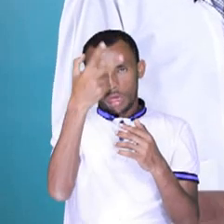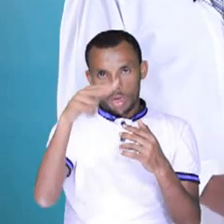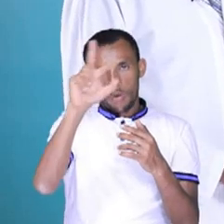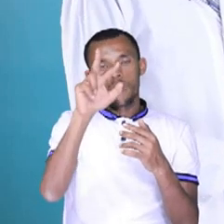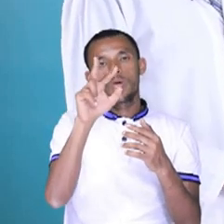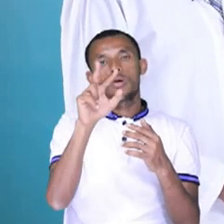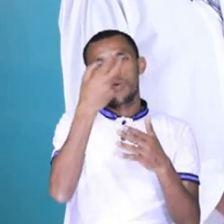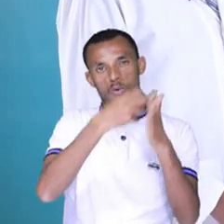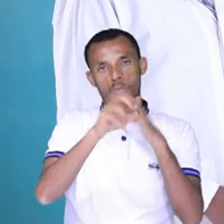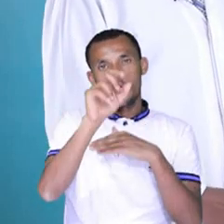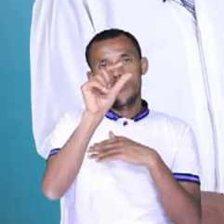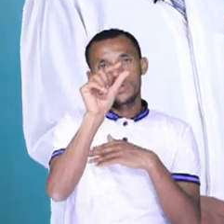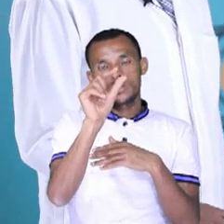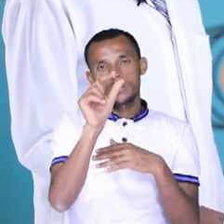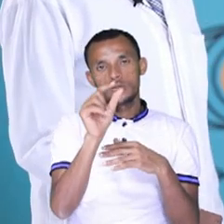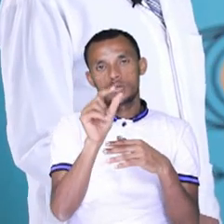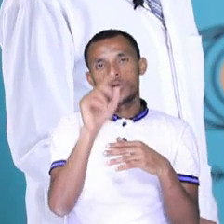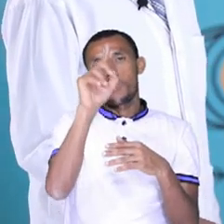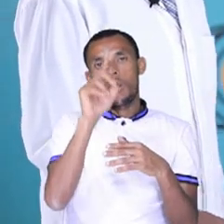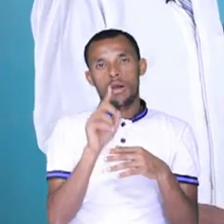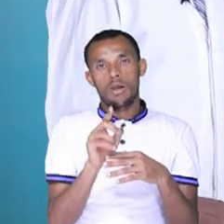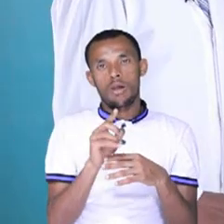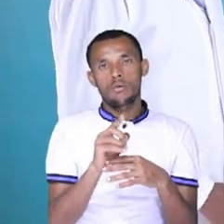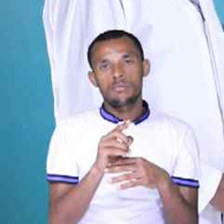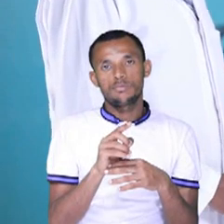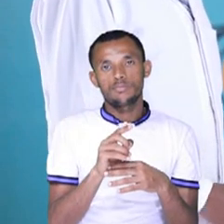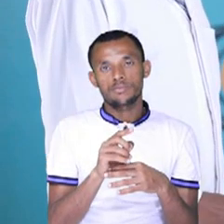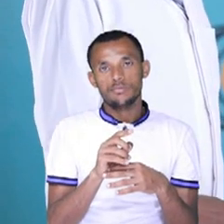a coefficient to be equal to 1 it comes.